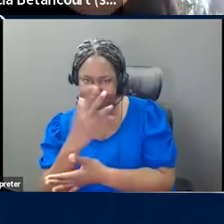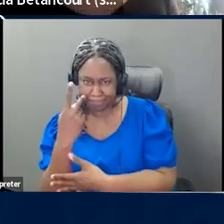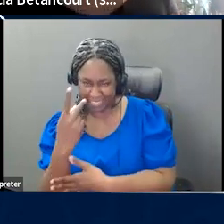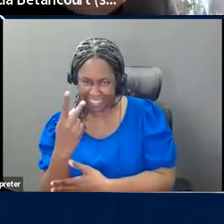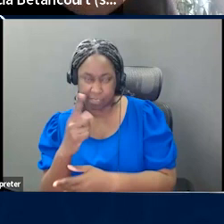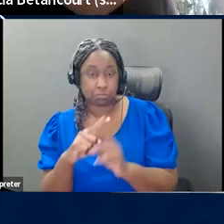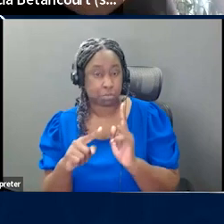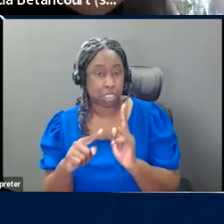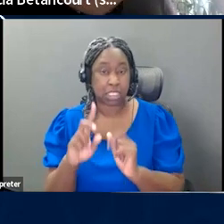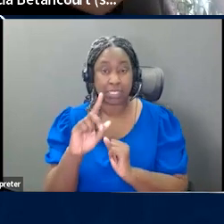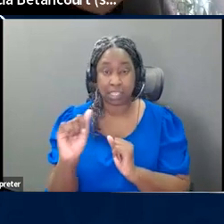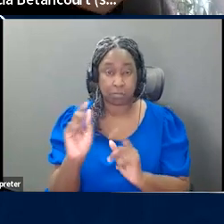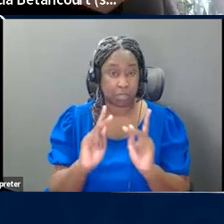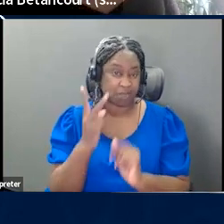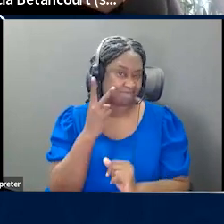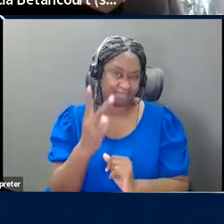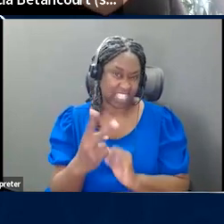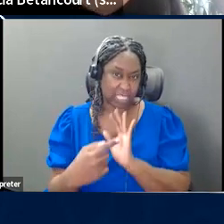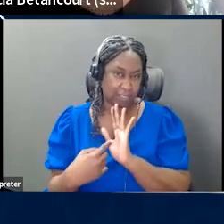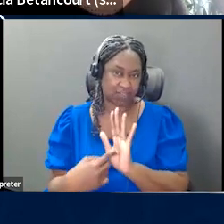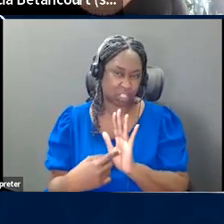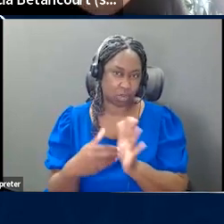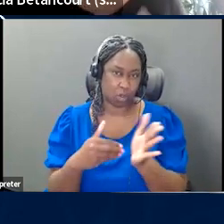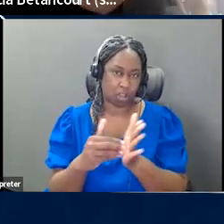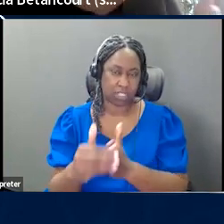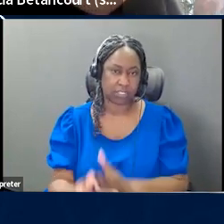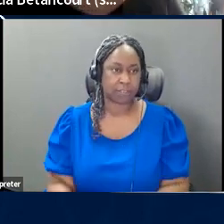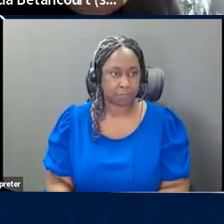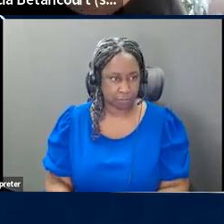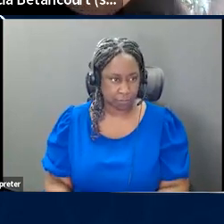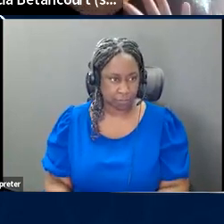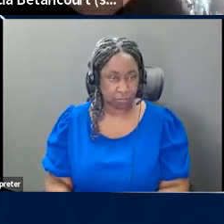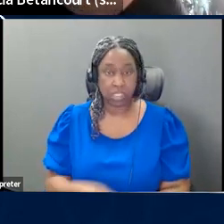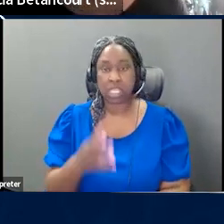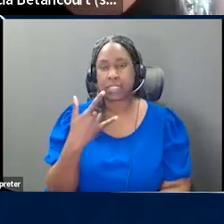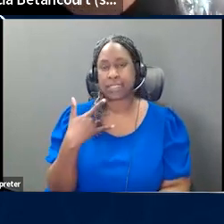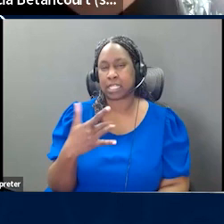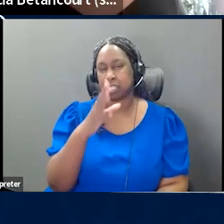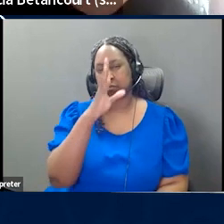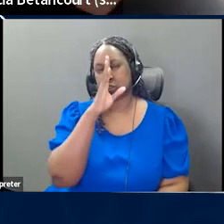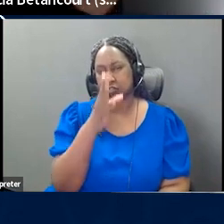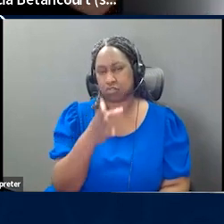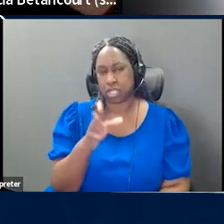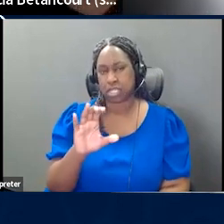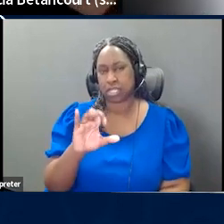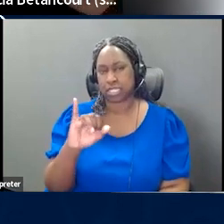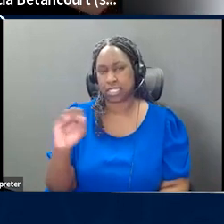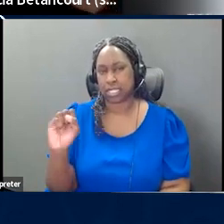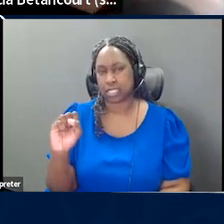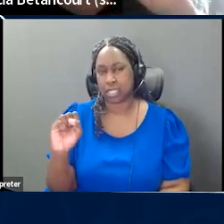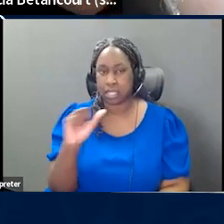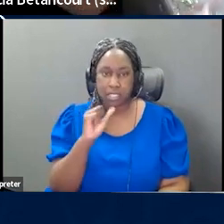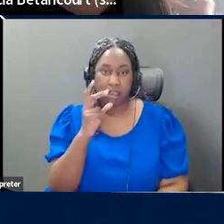see disabled people featured very often. And straight and cisgender, those are not visible